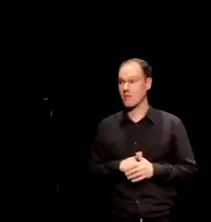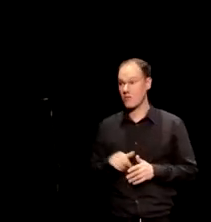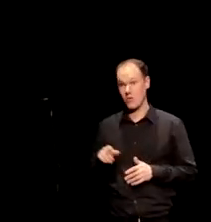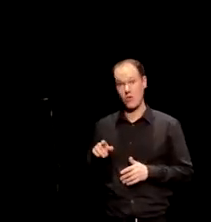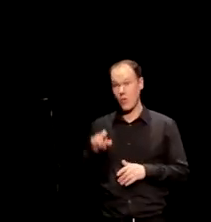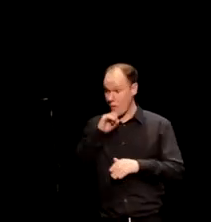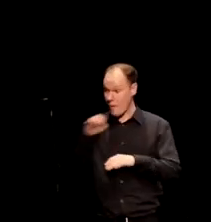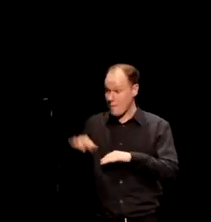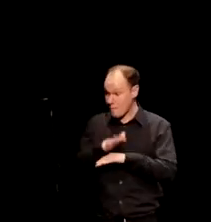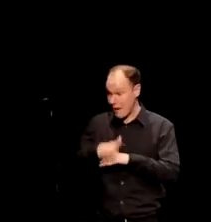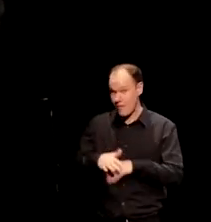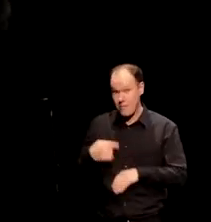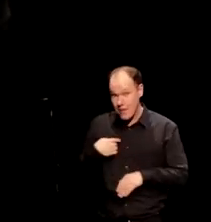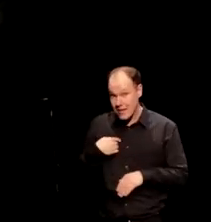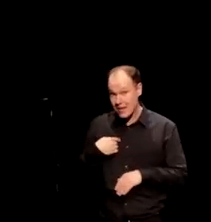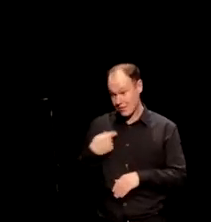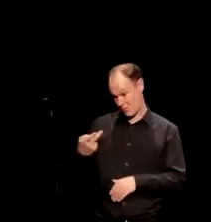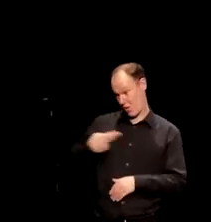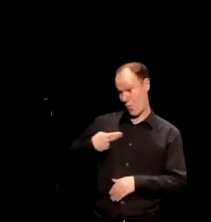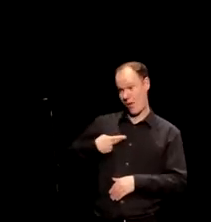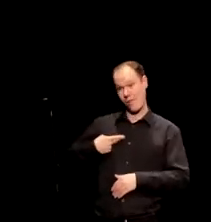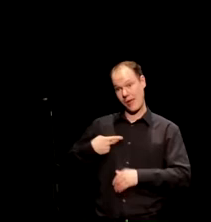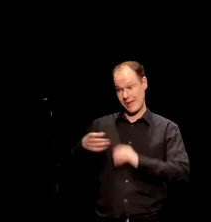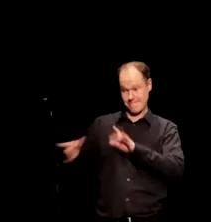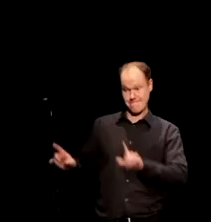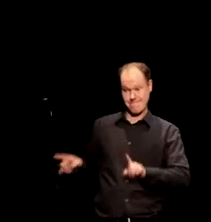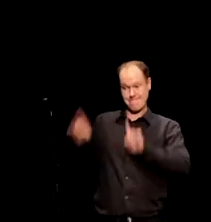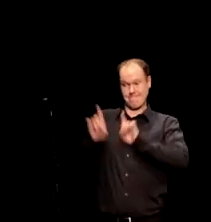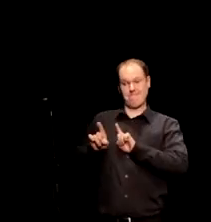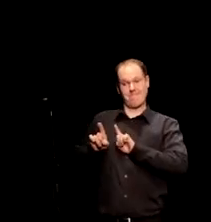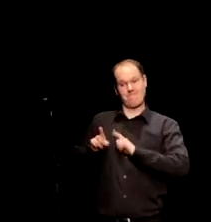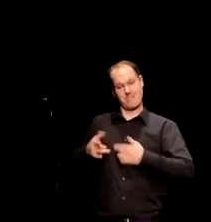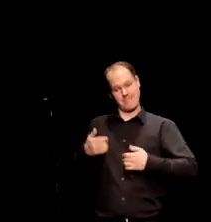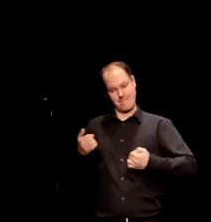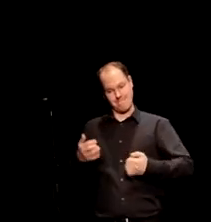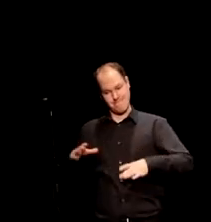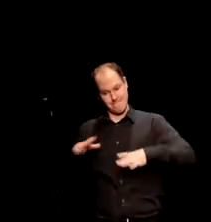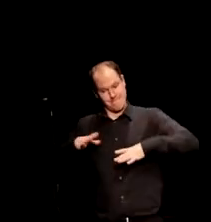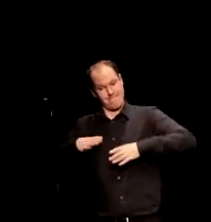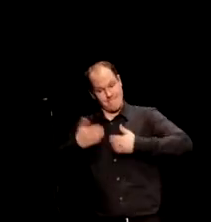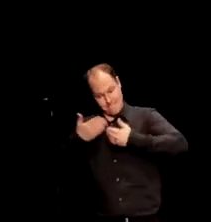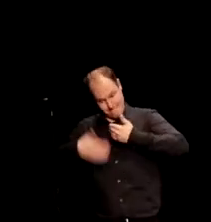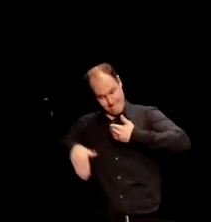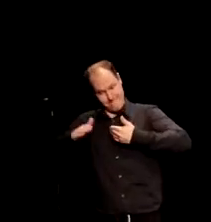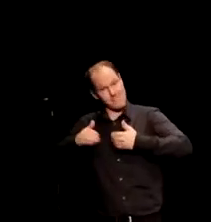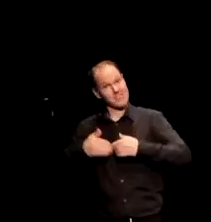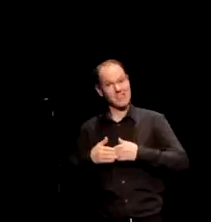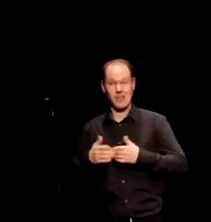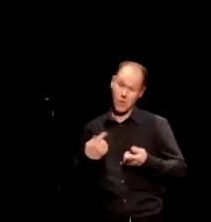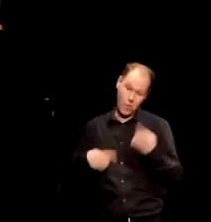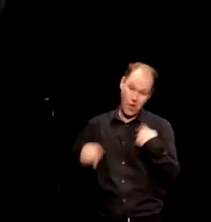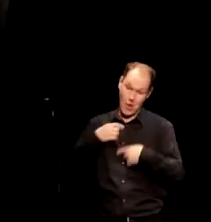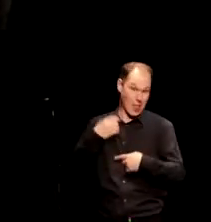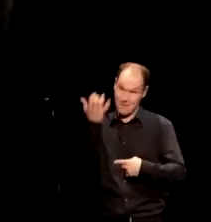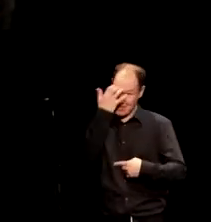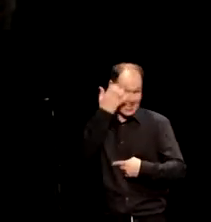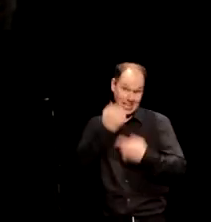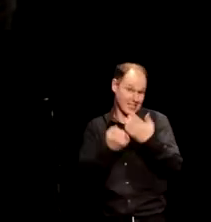only marry me, we could face life together. Darling, we all make mistakes,